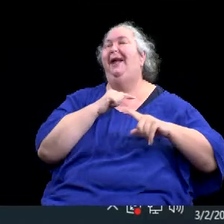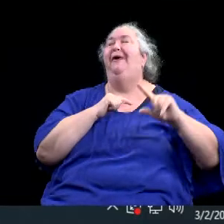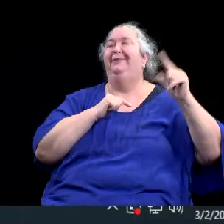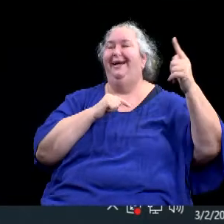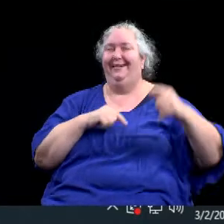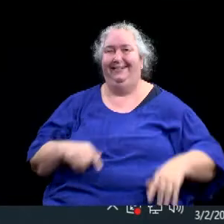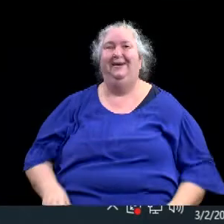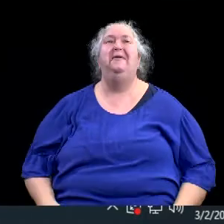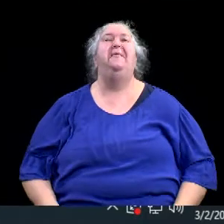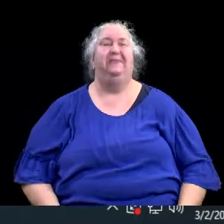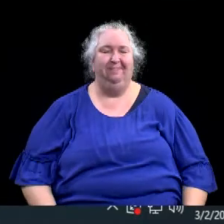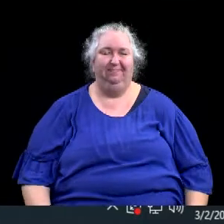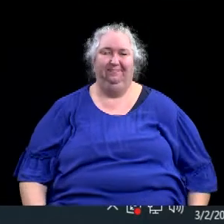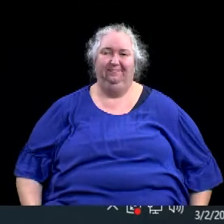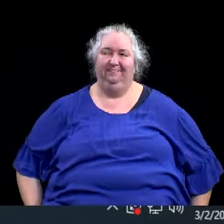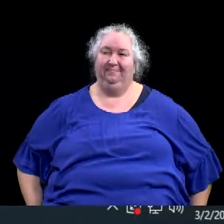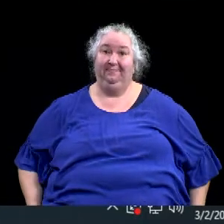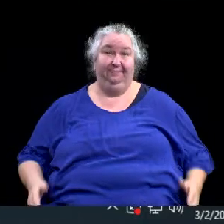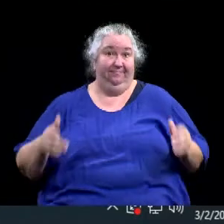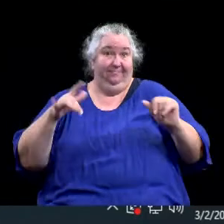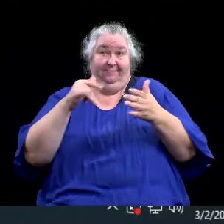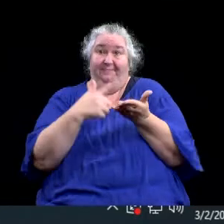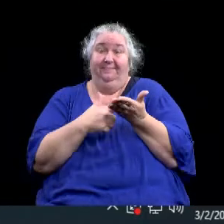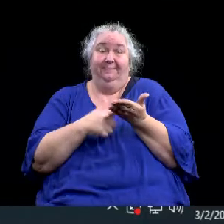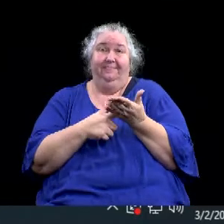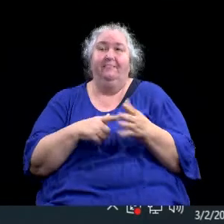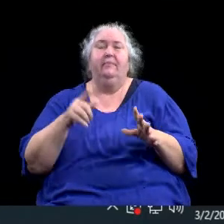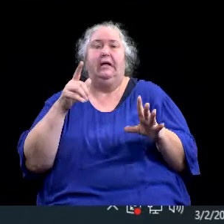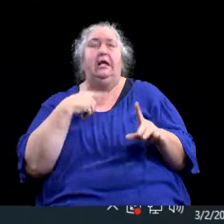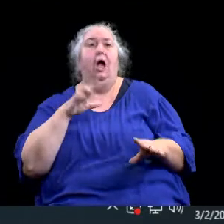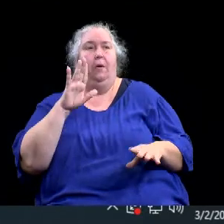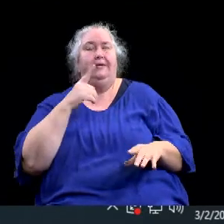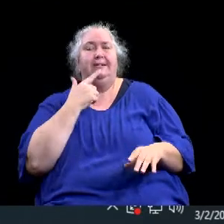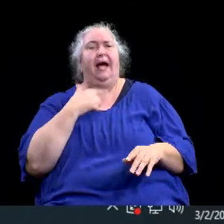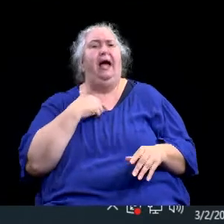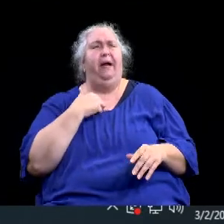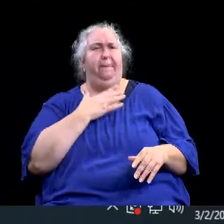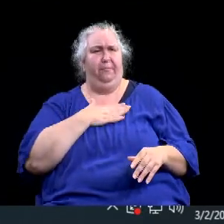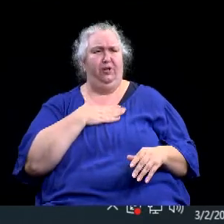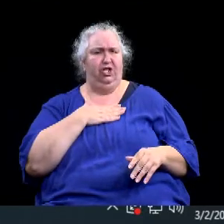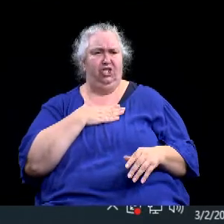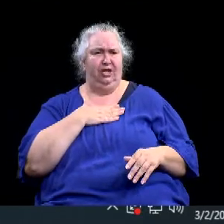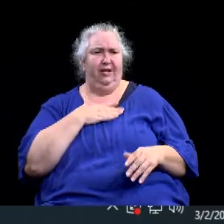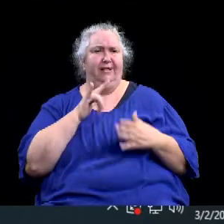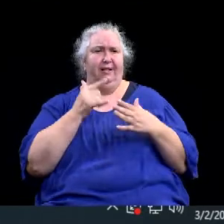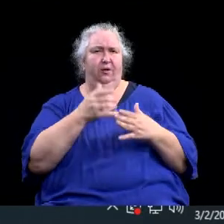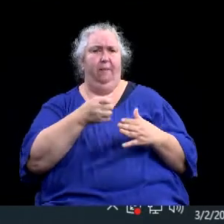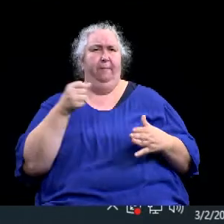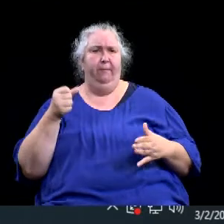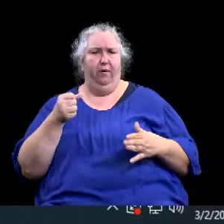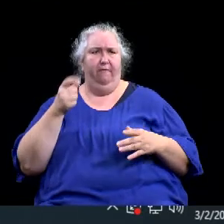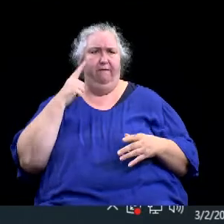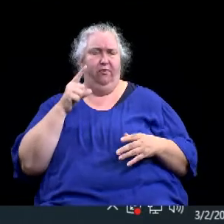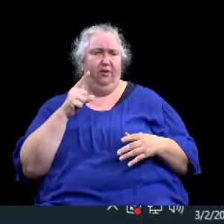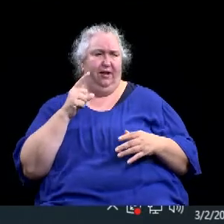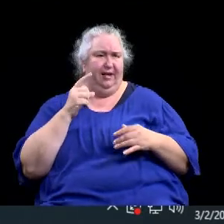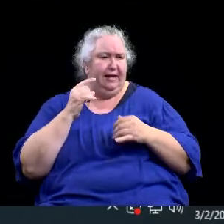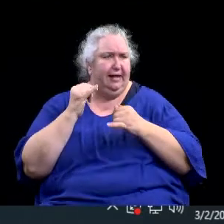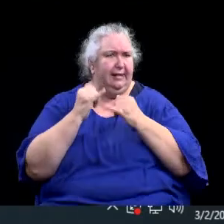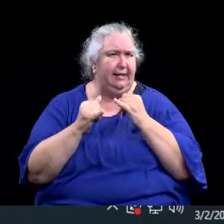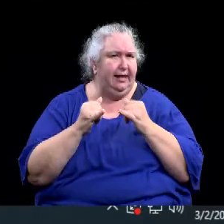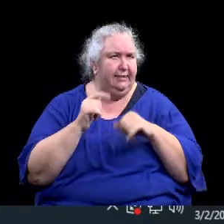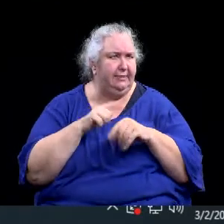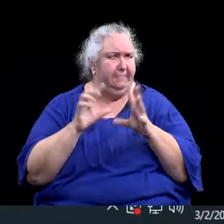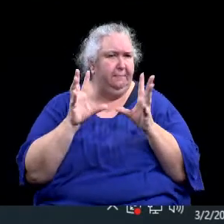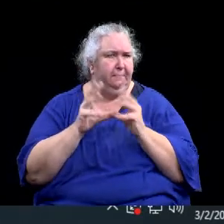want to say I appreciate this getting pulled from the agenda for our last council meeting and the work that the staff did to do further